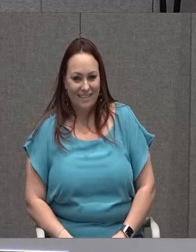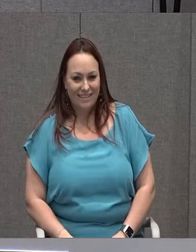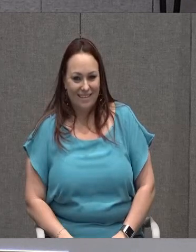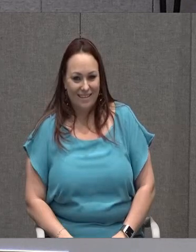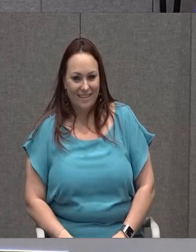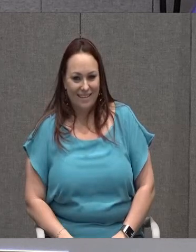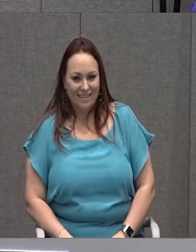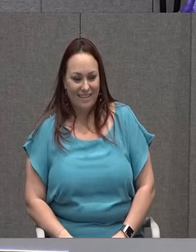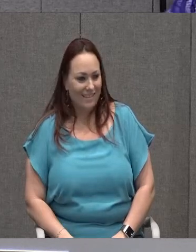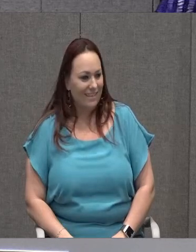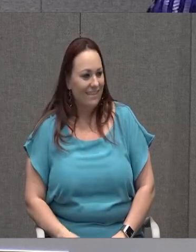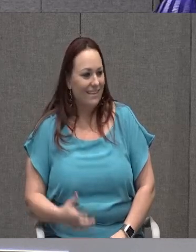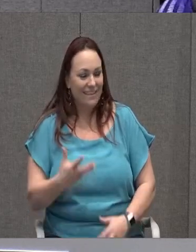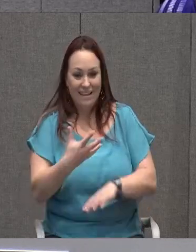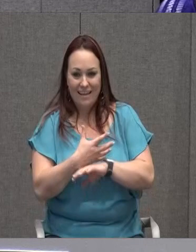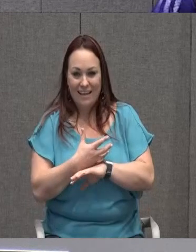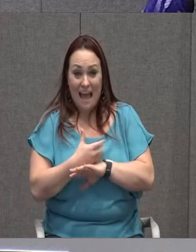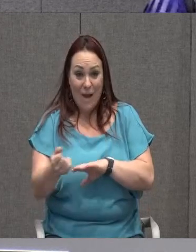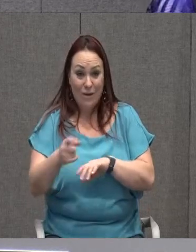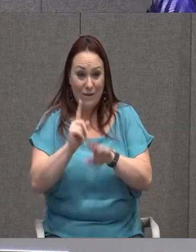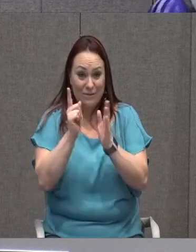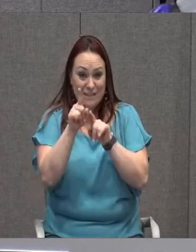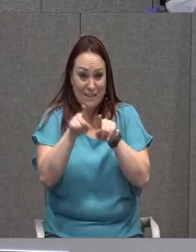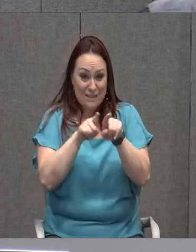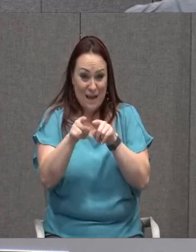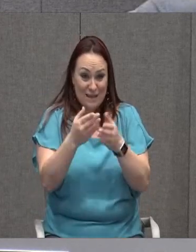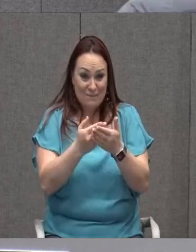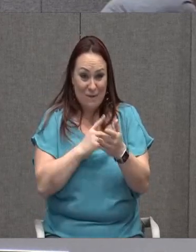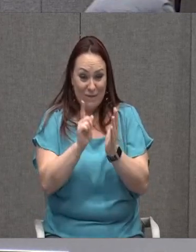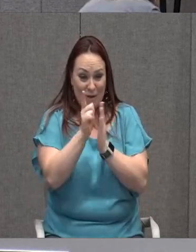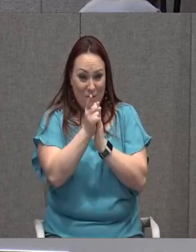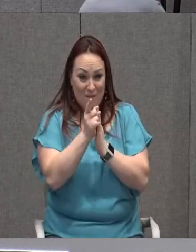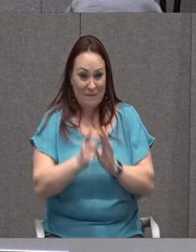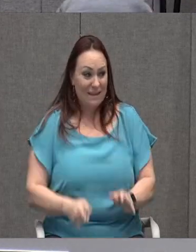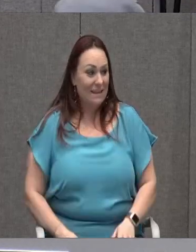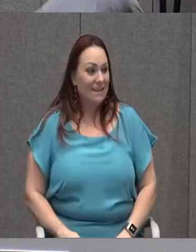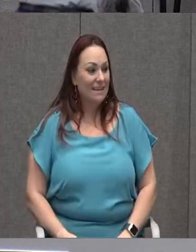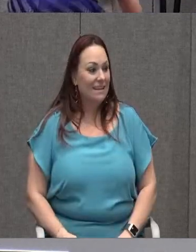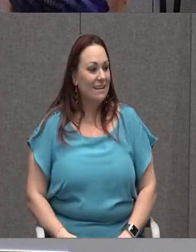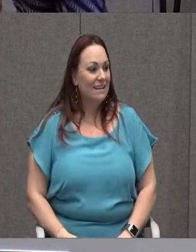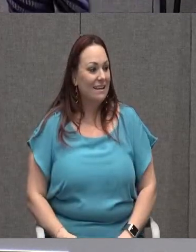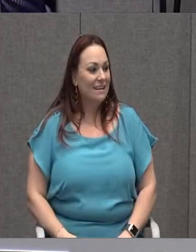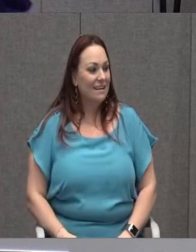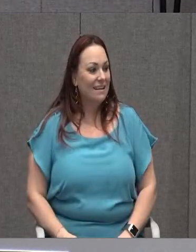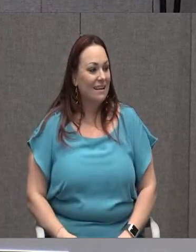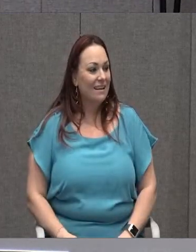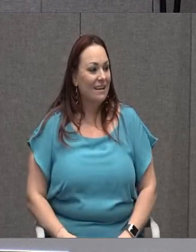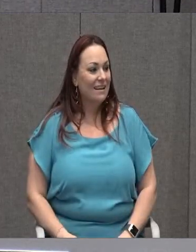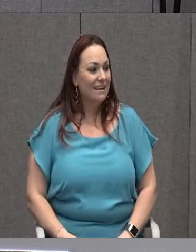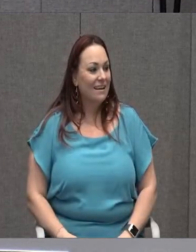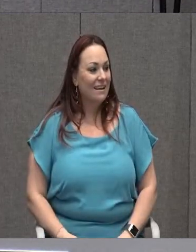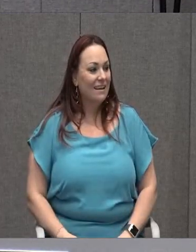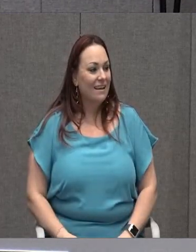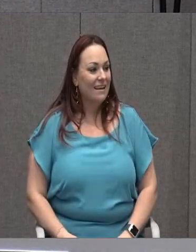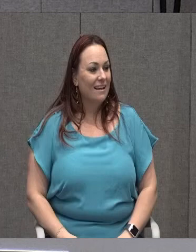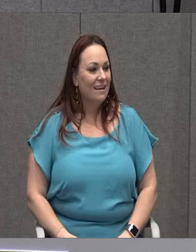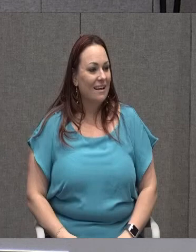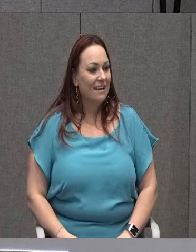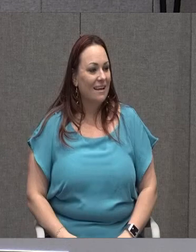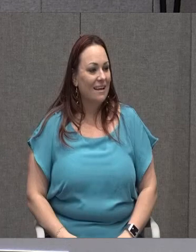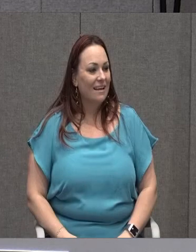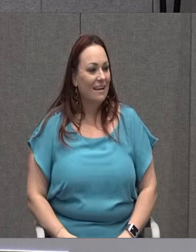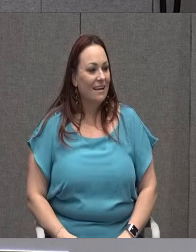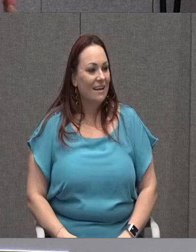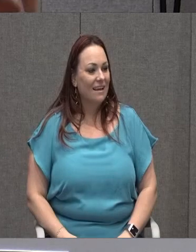We might be out of socks before our minute is up. Oh, Dang it. Oh. oh, can't stop it because I wasn't on my knees. All right. I